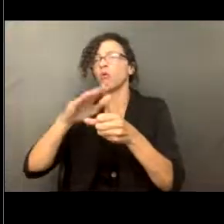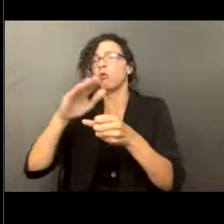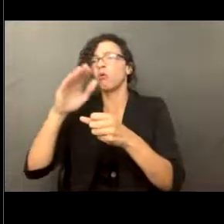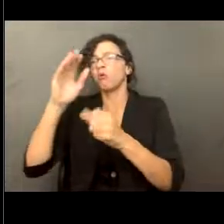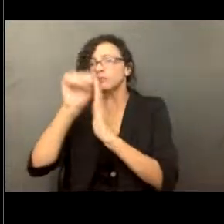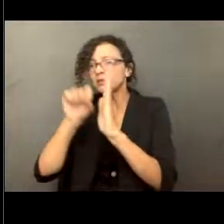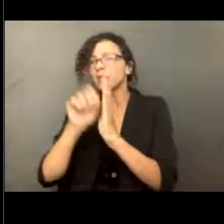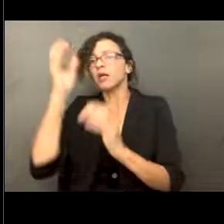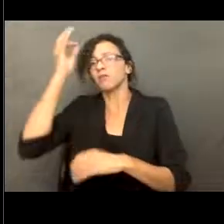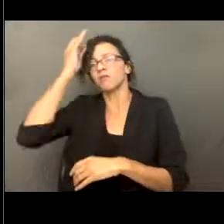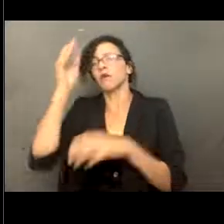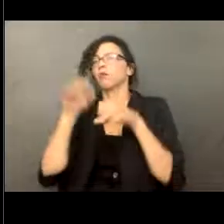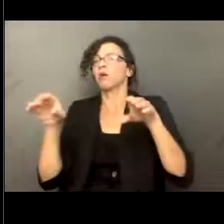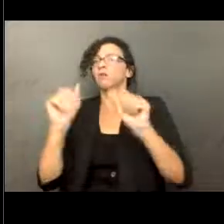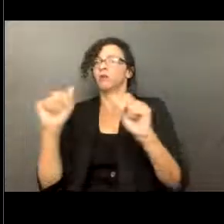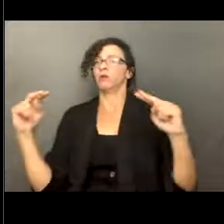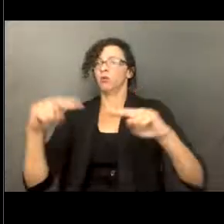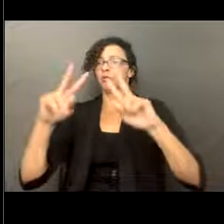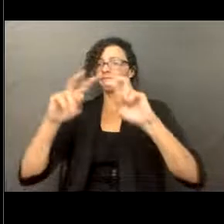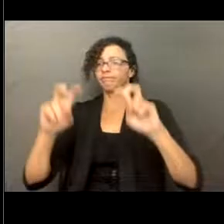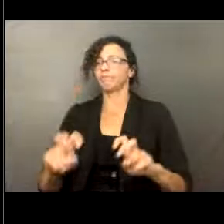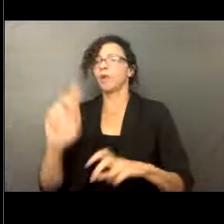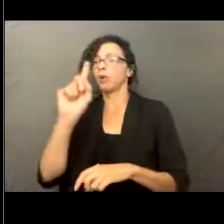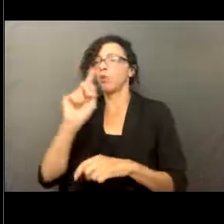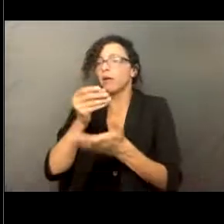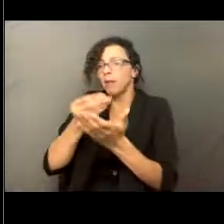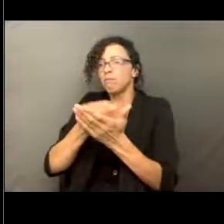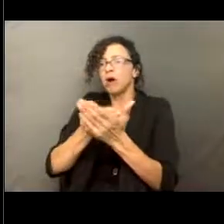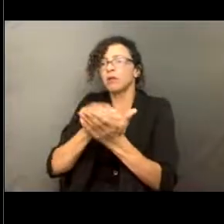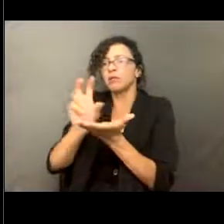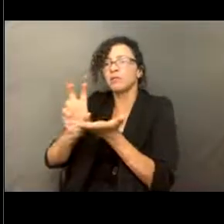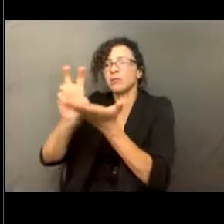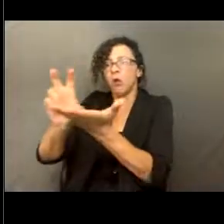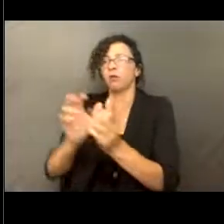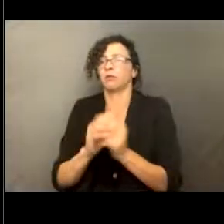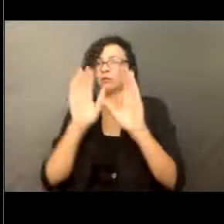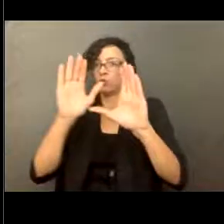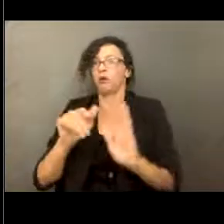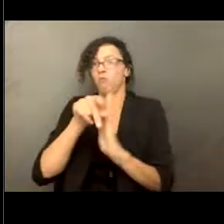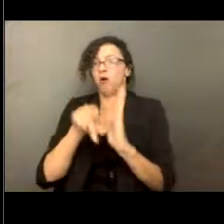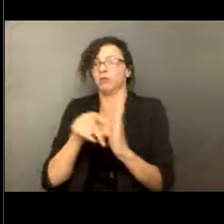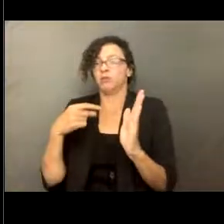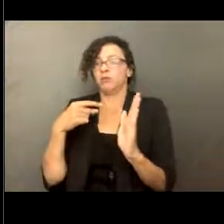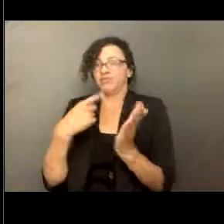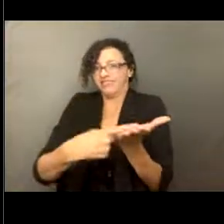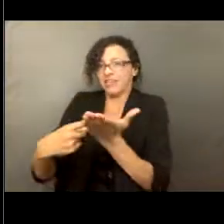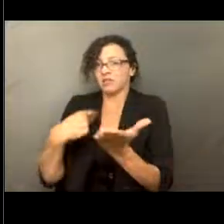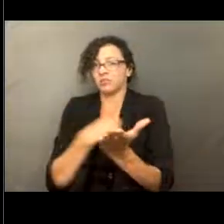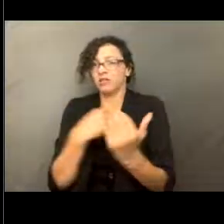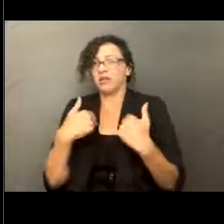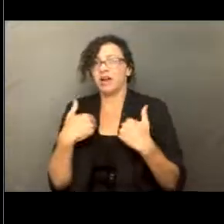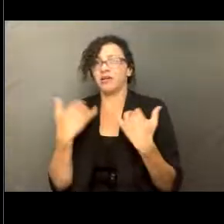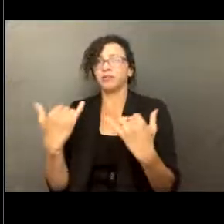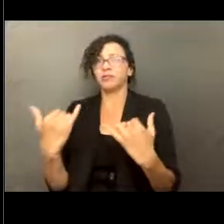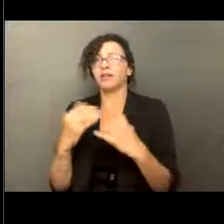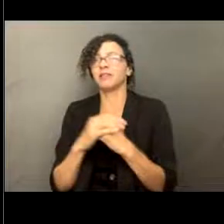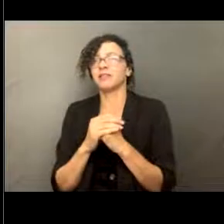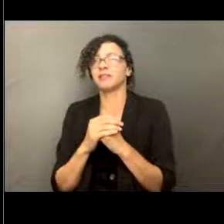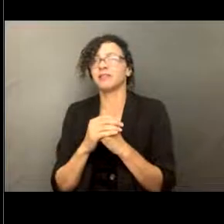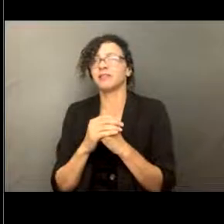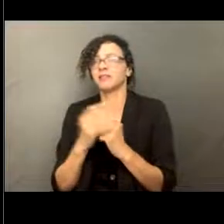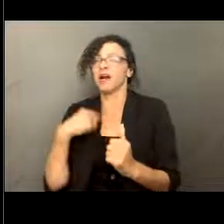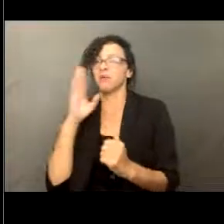going. So great policy discussions that we've had here today. Vince did sneak up to me and said, we're gonna be quick, right? So yeah, Vince, I'm